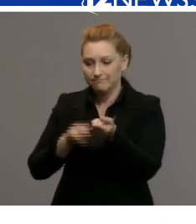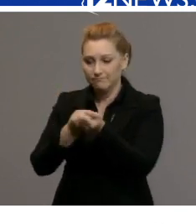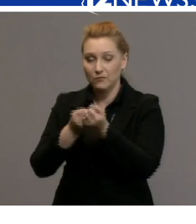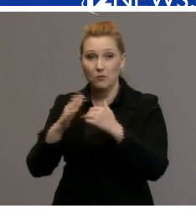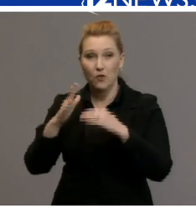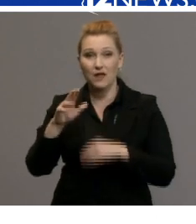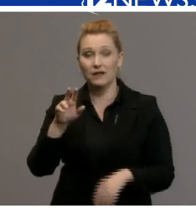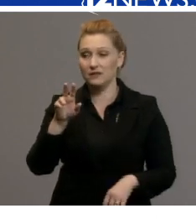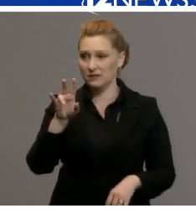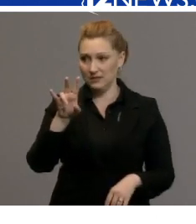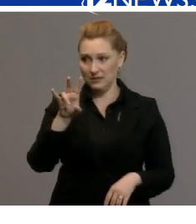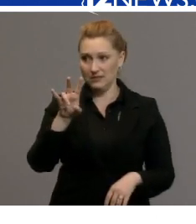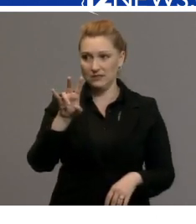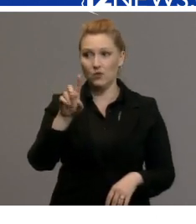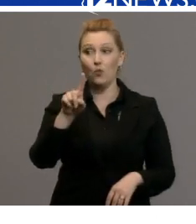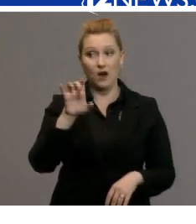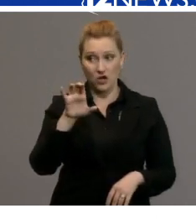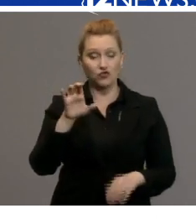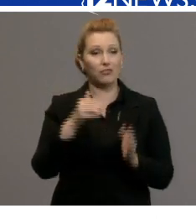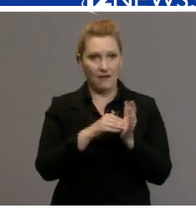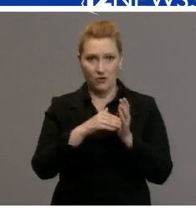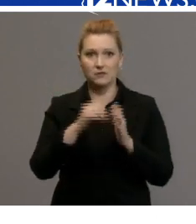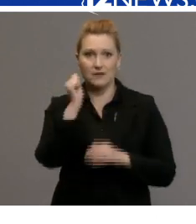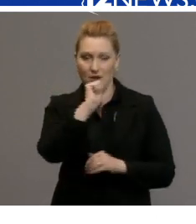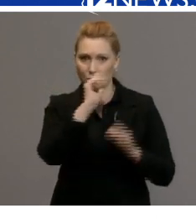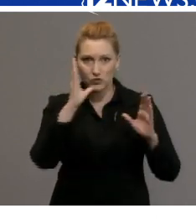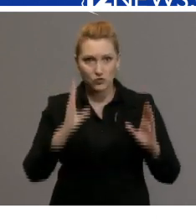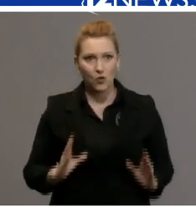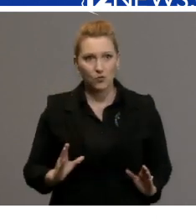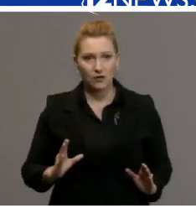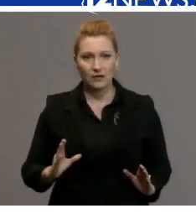572,000 plus with unemployment benefits and